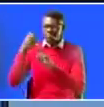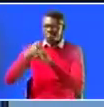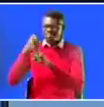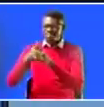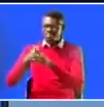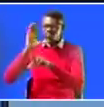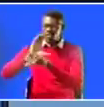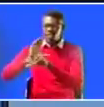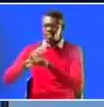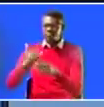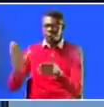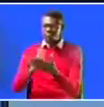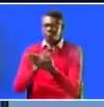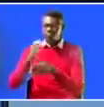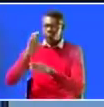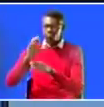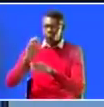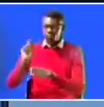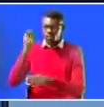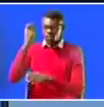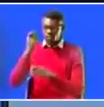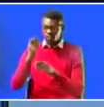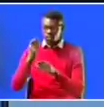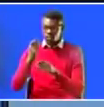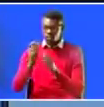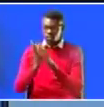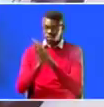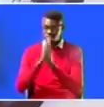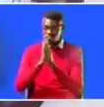Kenya? Here's our special report, Against All Gods.